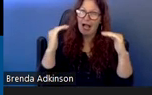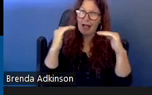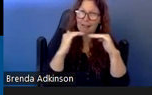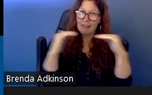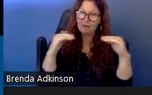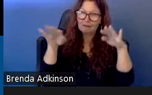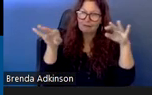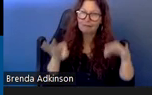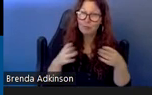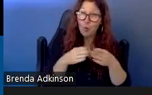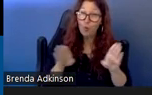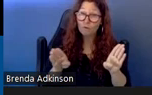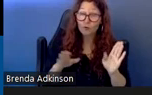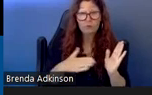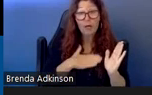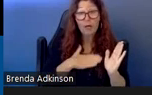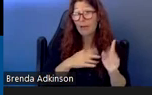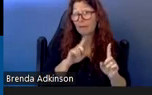other questions.